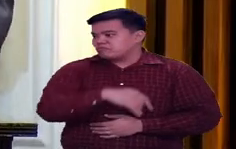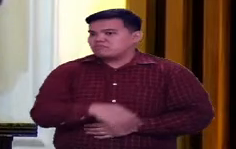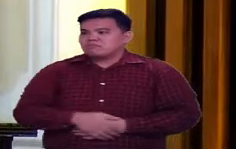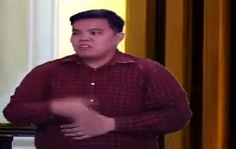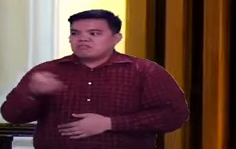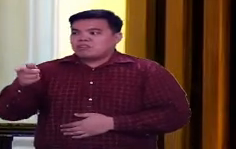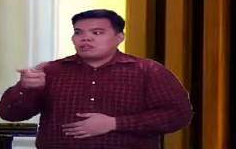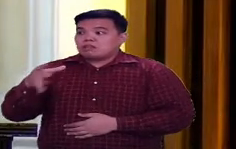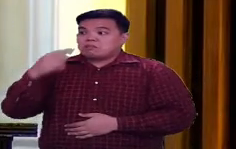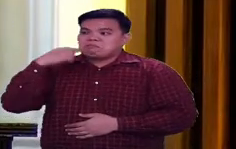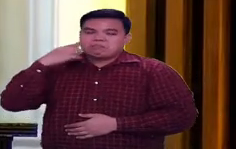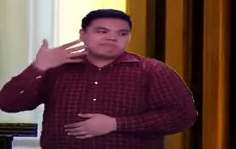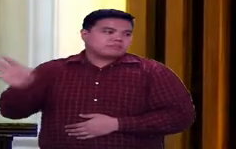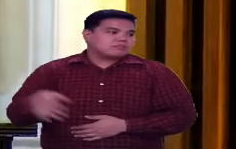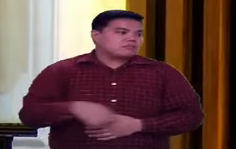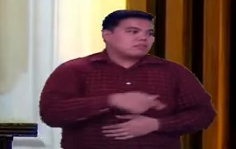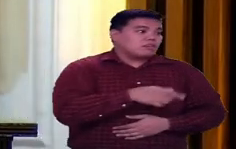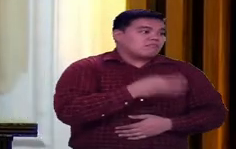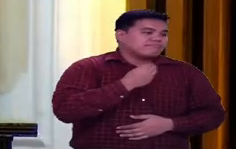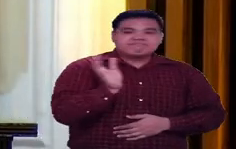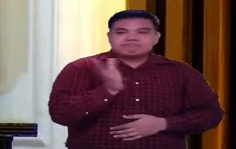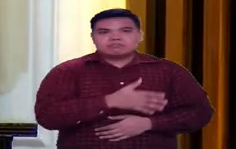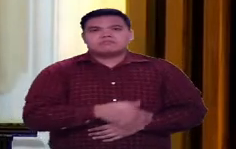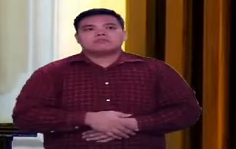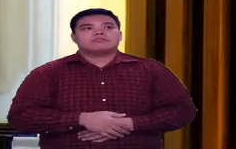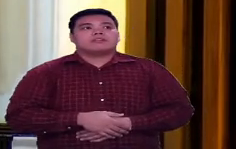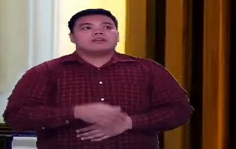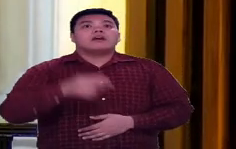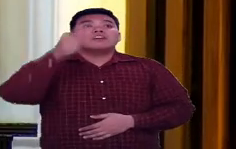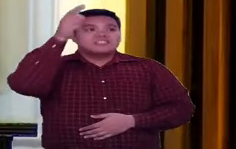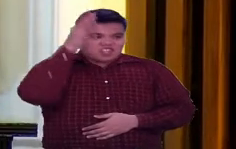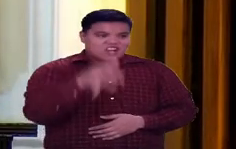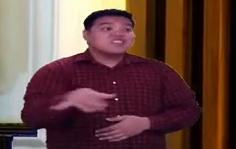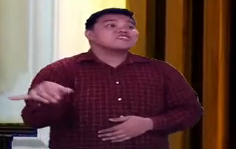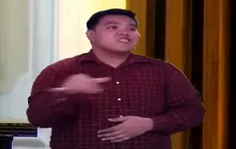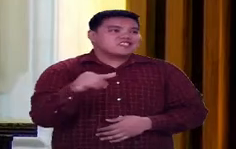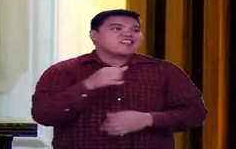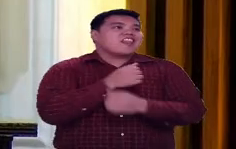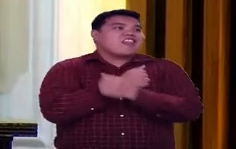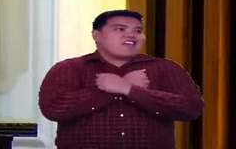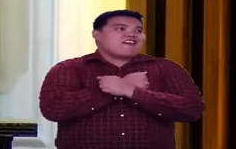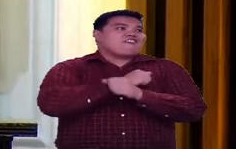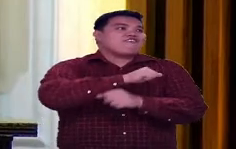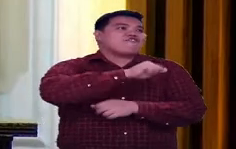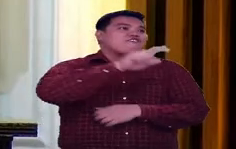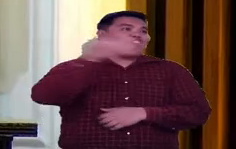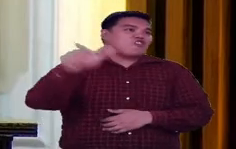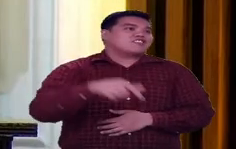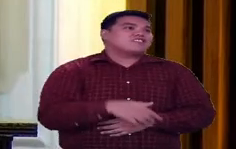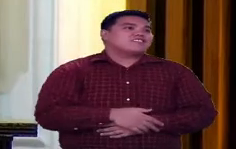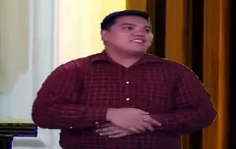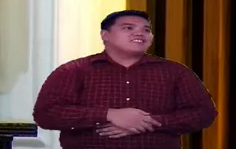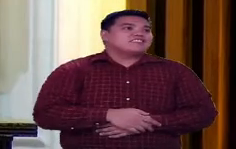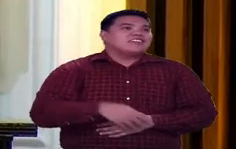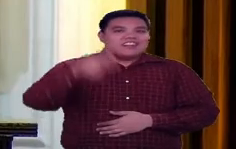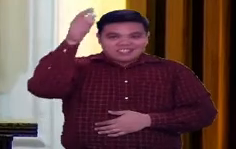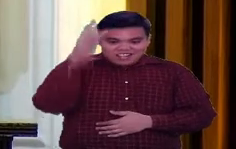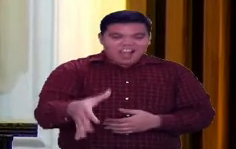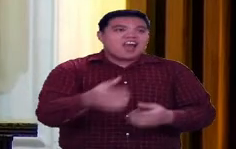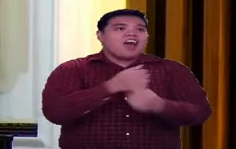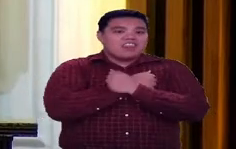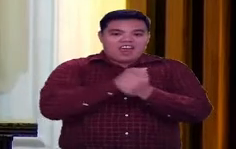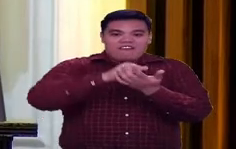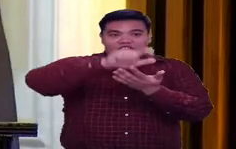No matter what man might think of other people, God still loves everyone. God still loves everyone.